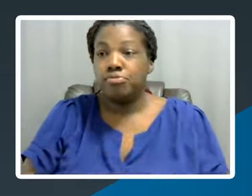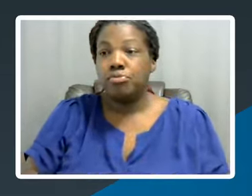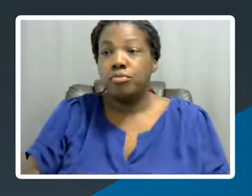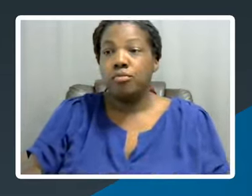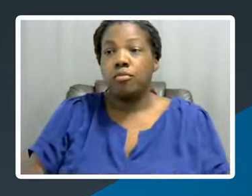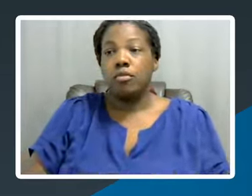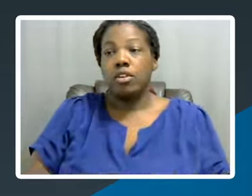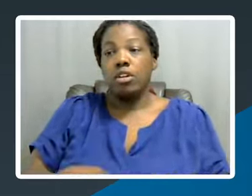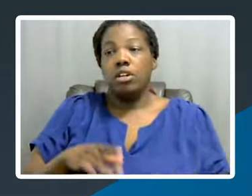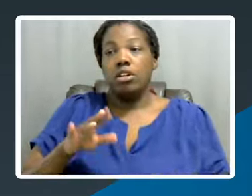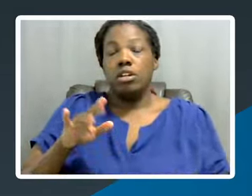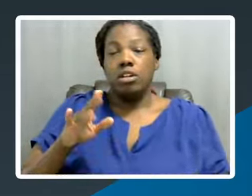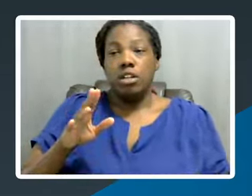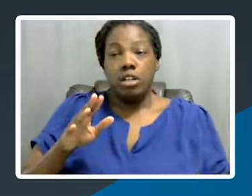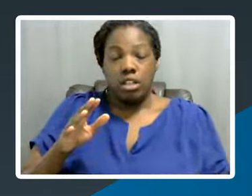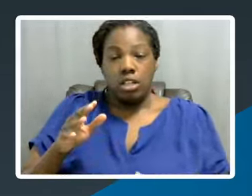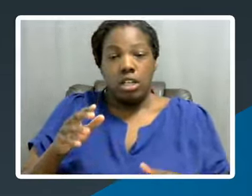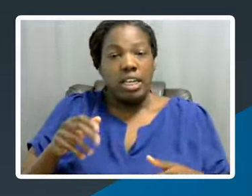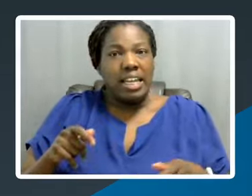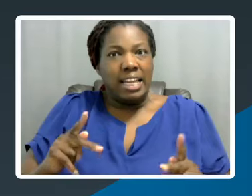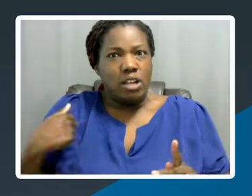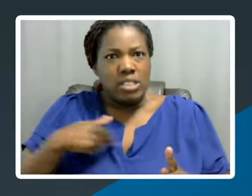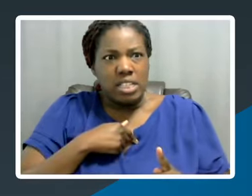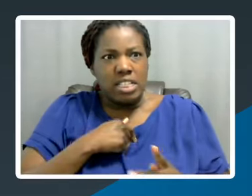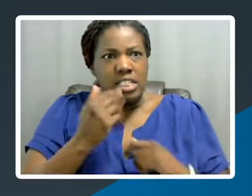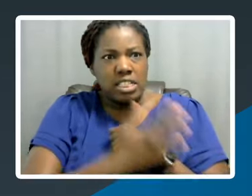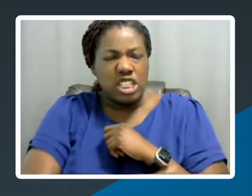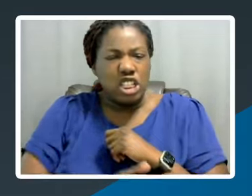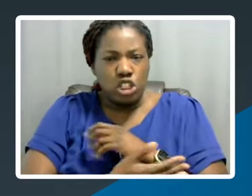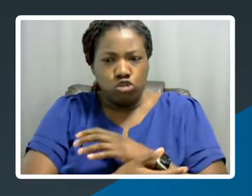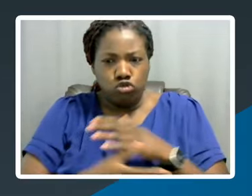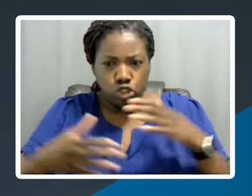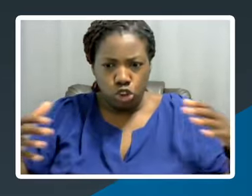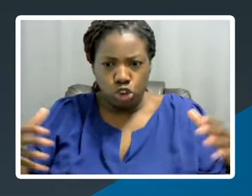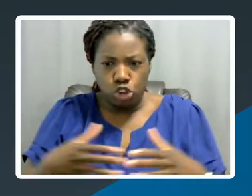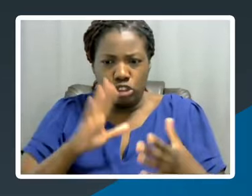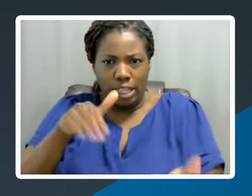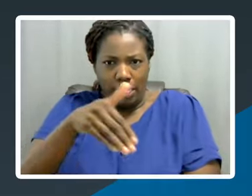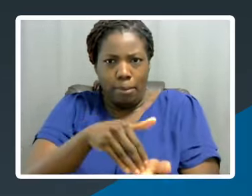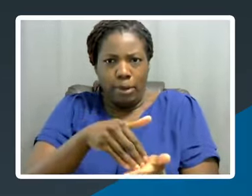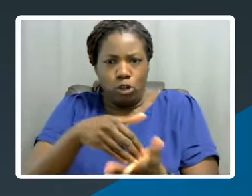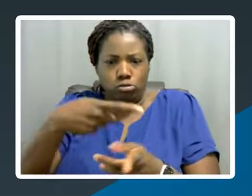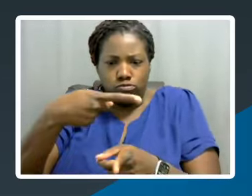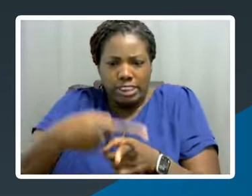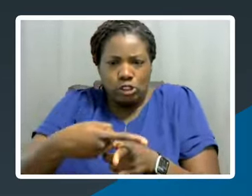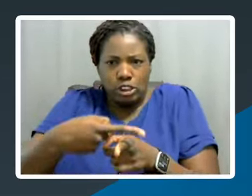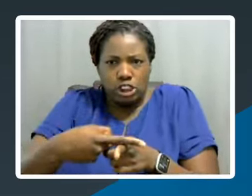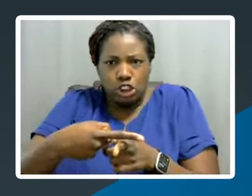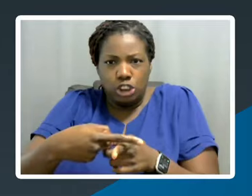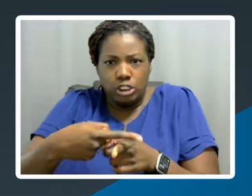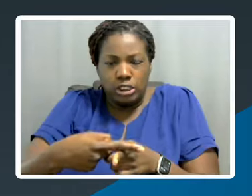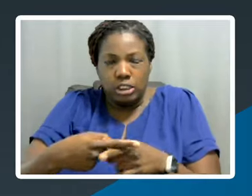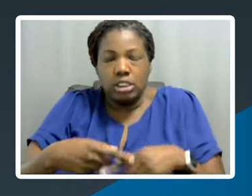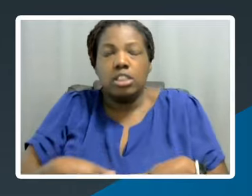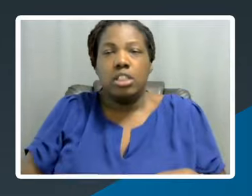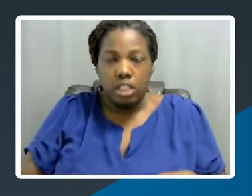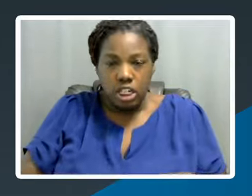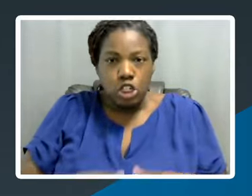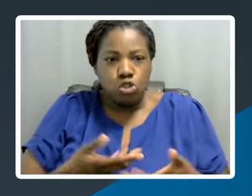invitation for us as a nation to come together at the crossroads, at the intersections, to engage in dialogue